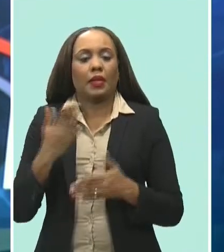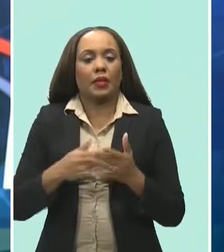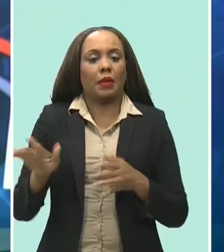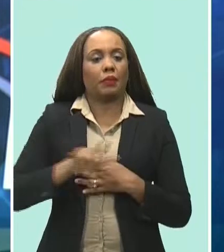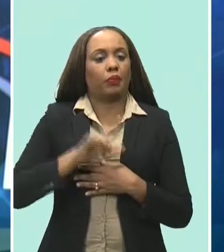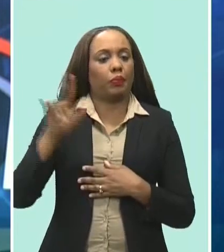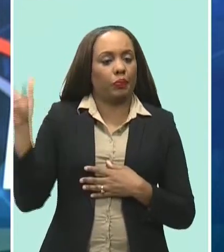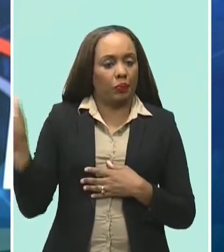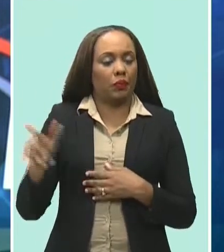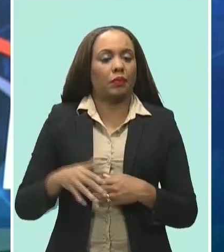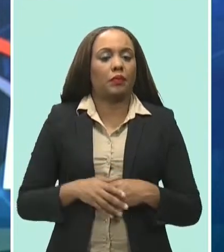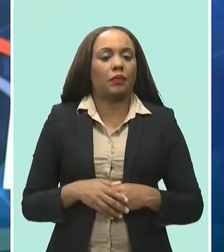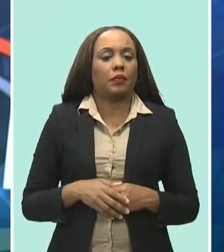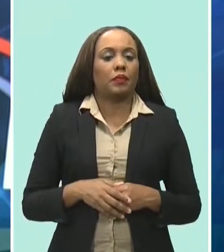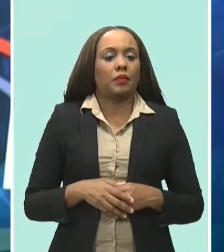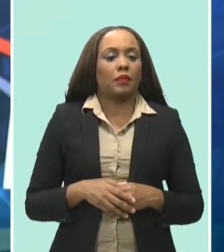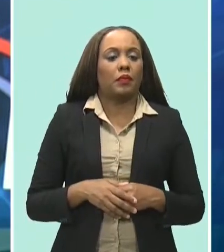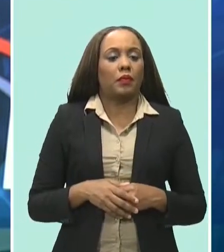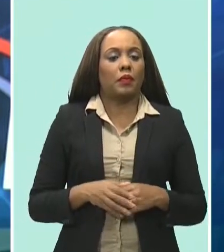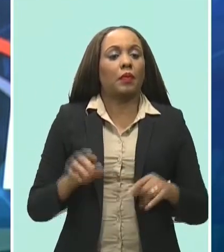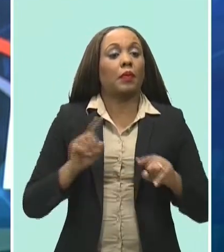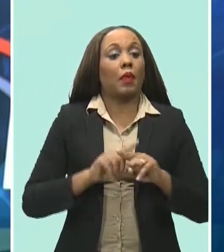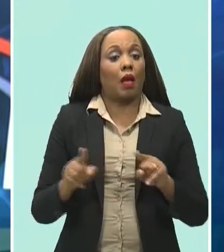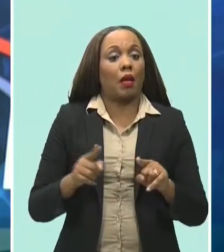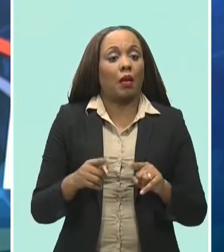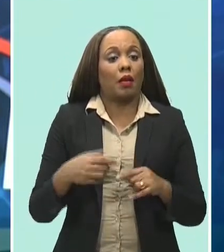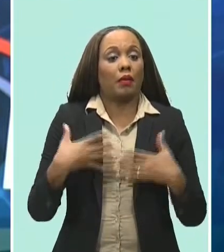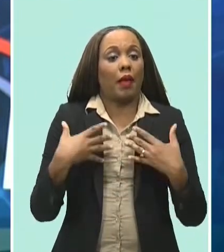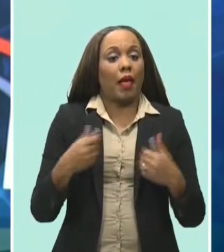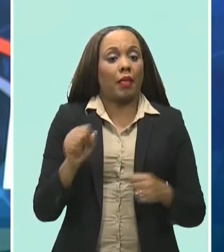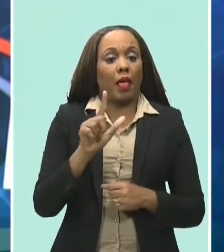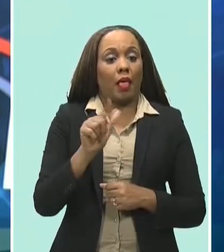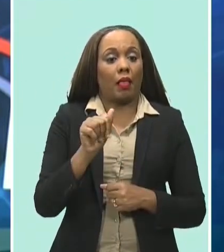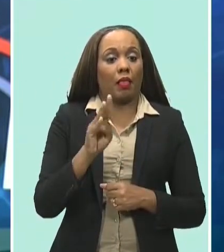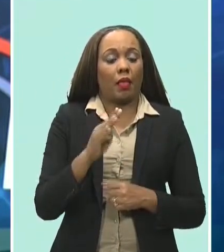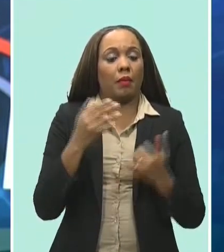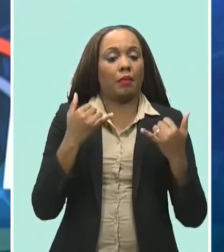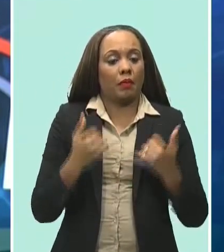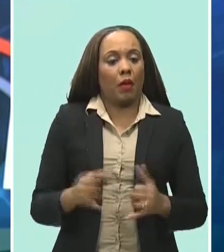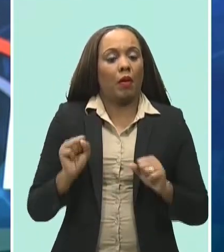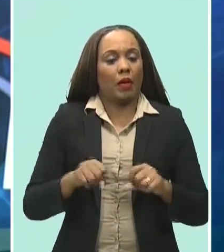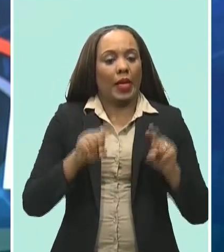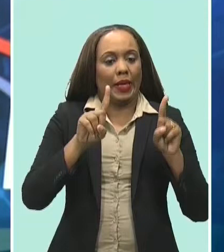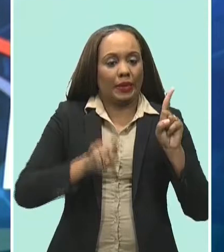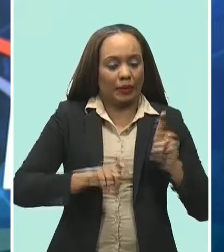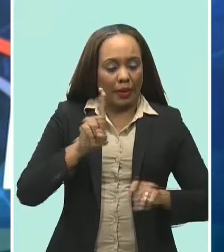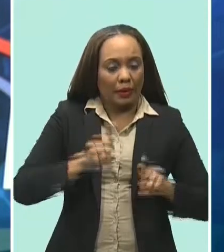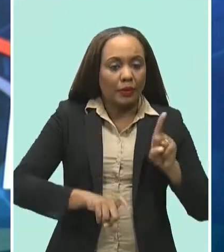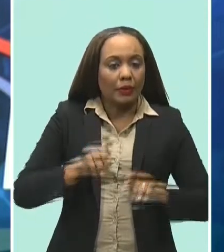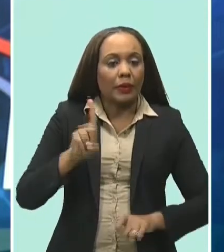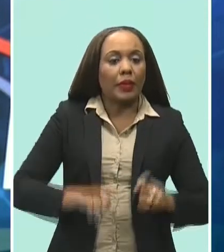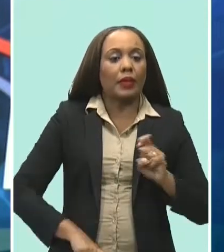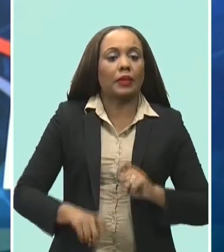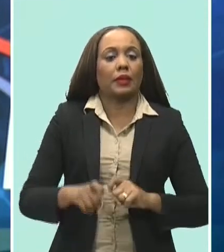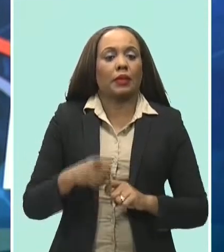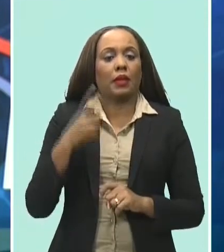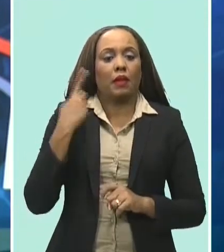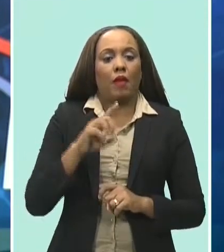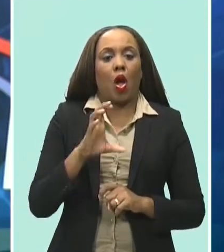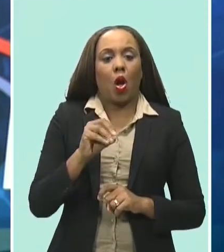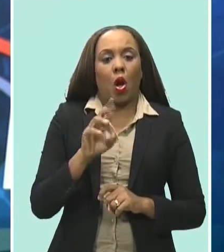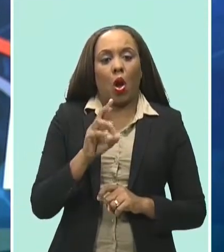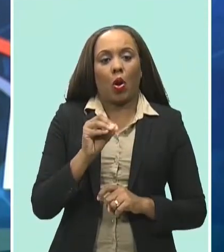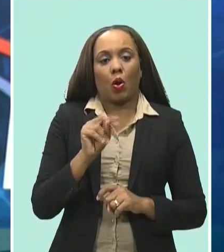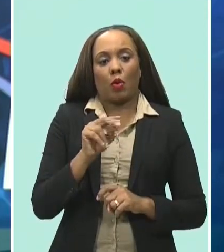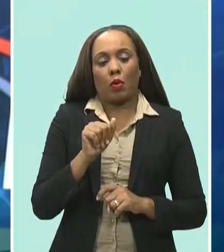who were in transit. Meanwhile, the Best dos Santos Public Health Lab now has the capacity to conduct definitive testing for the